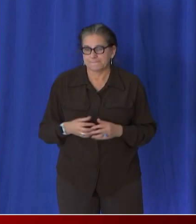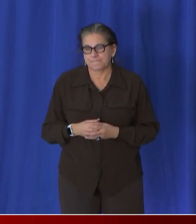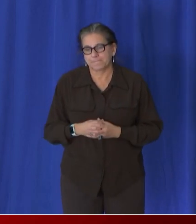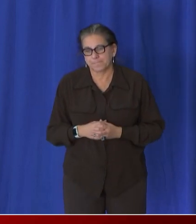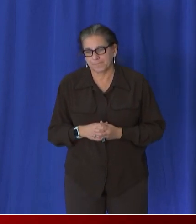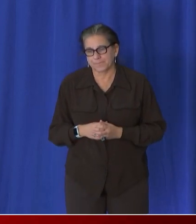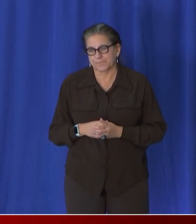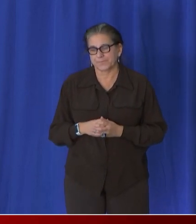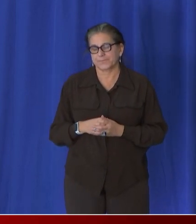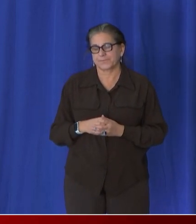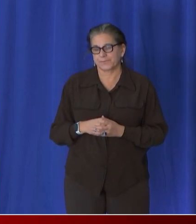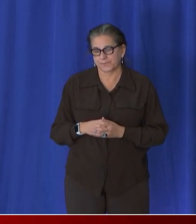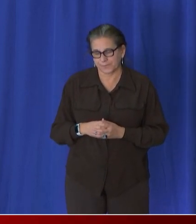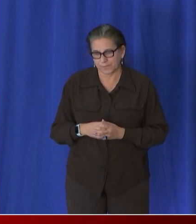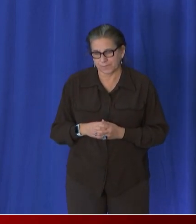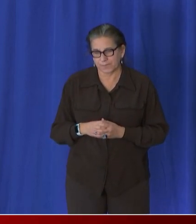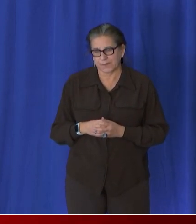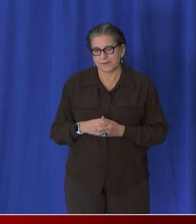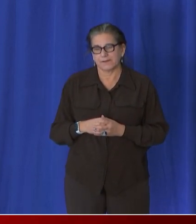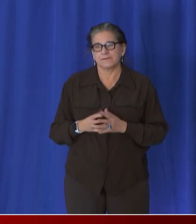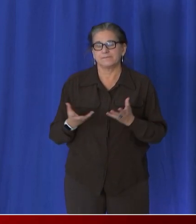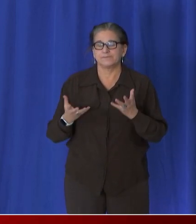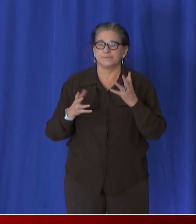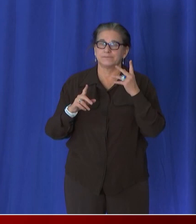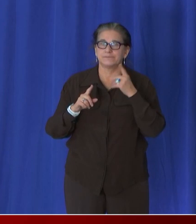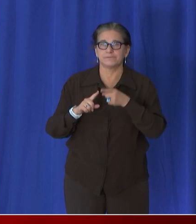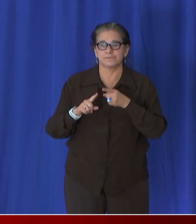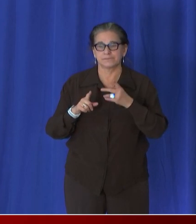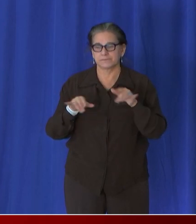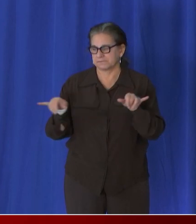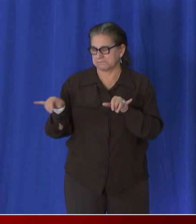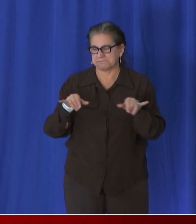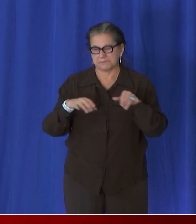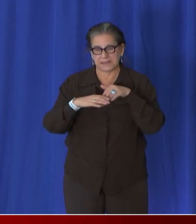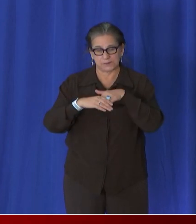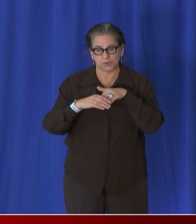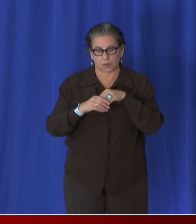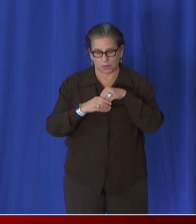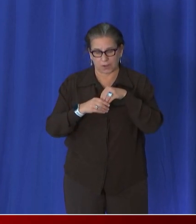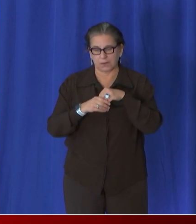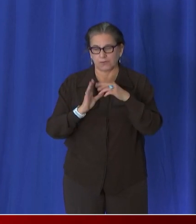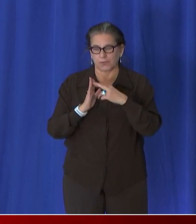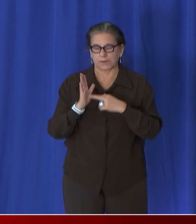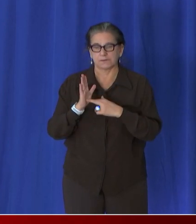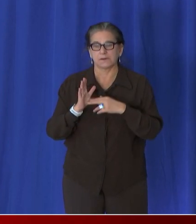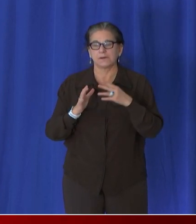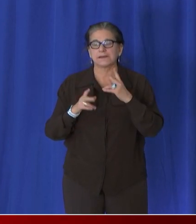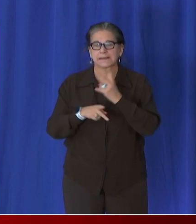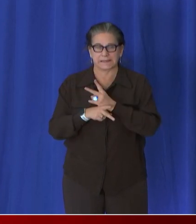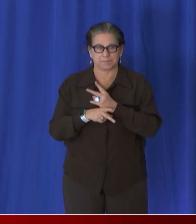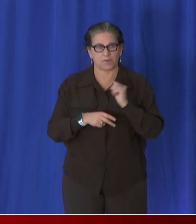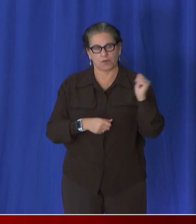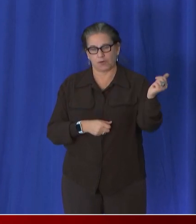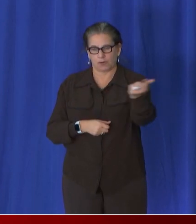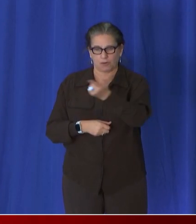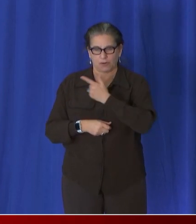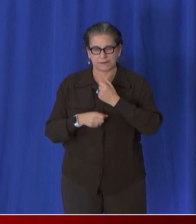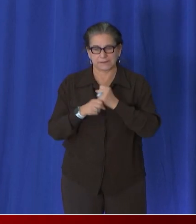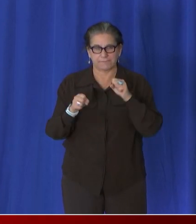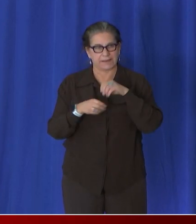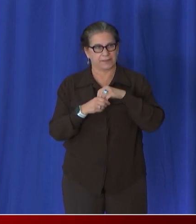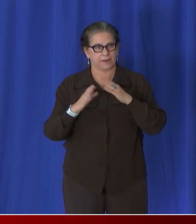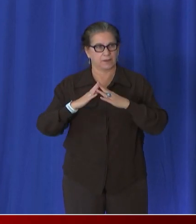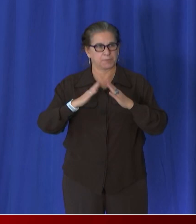to respond to this virus as it presents. It is true that we're asking